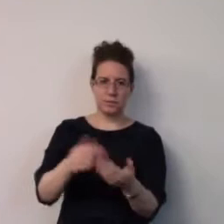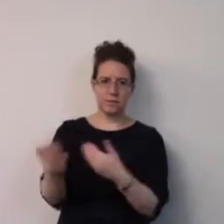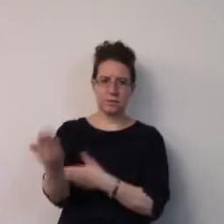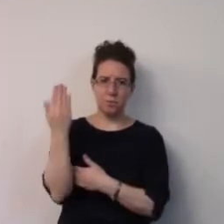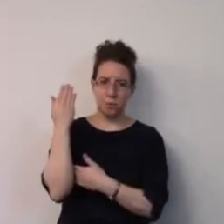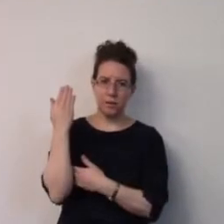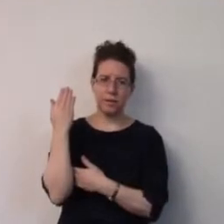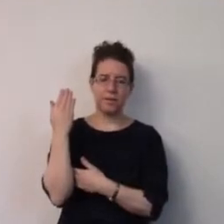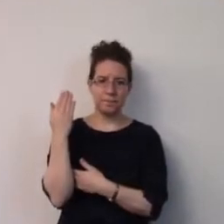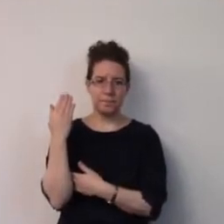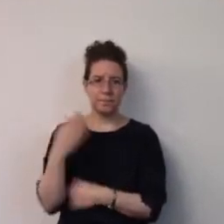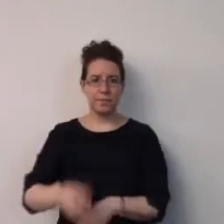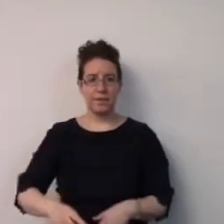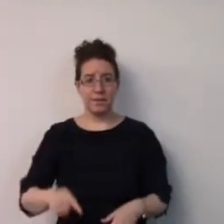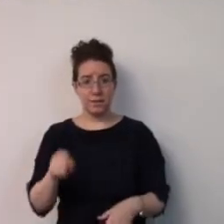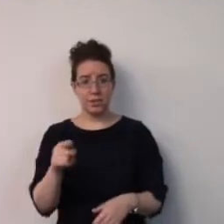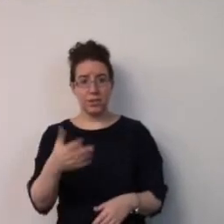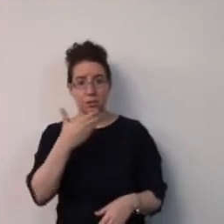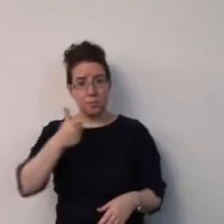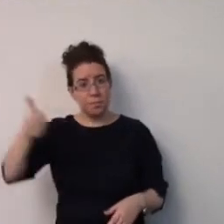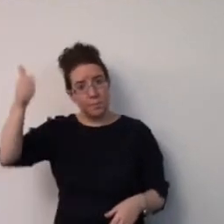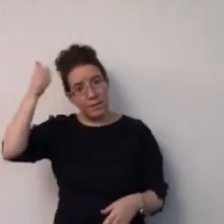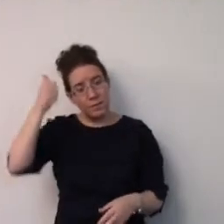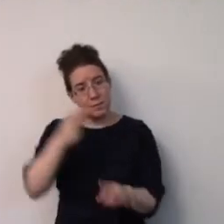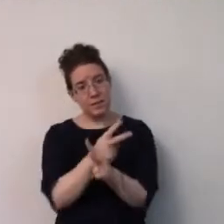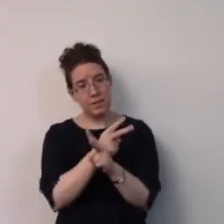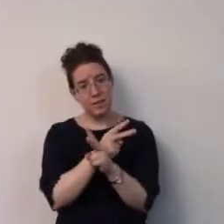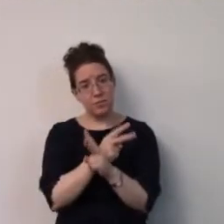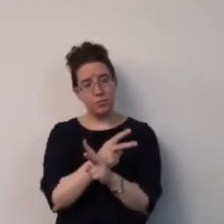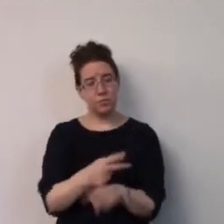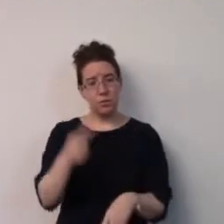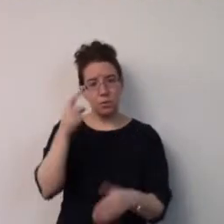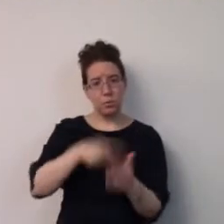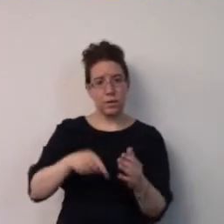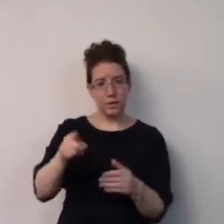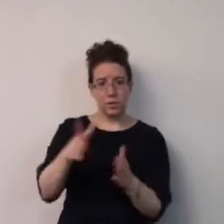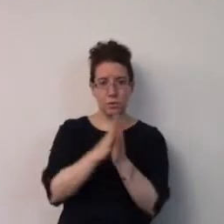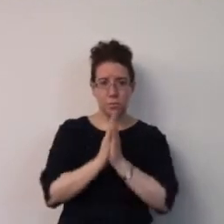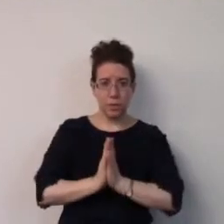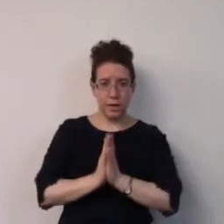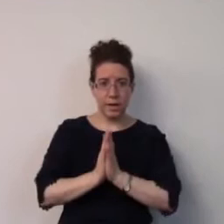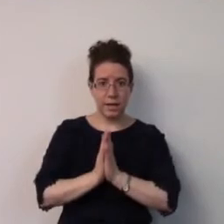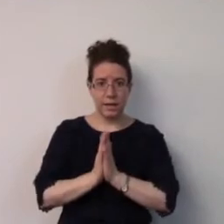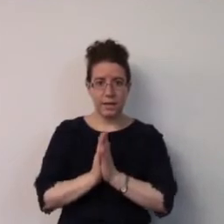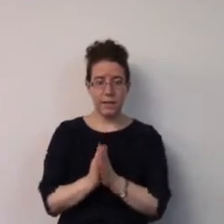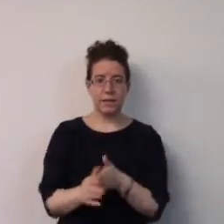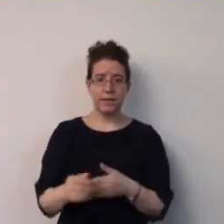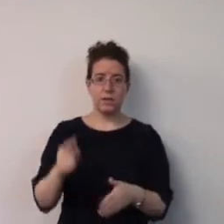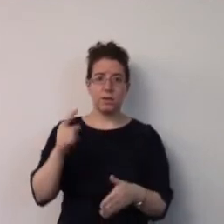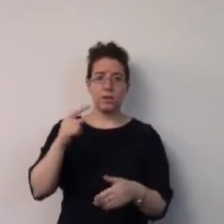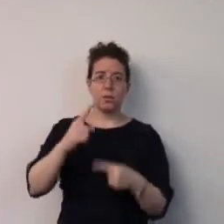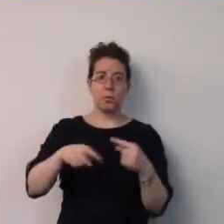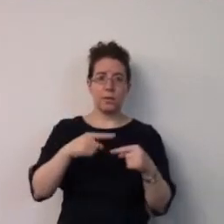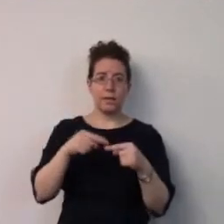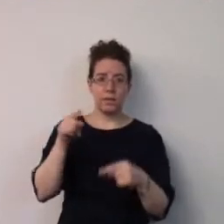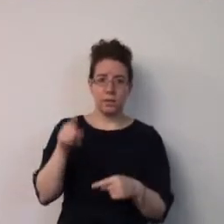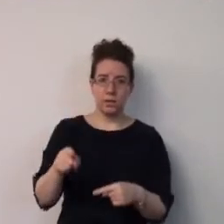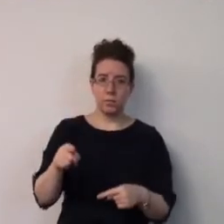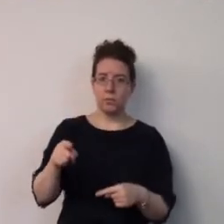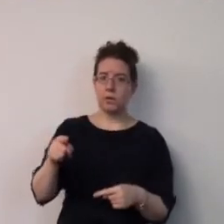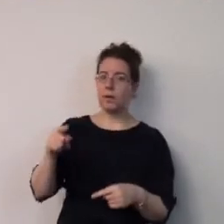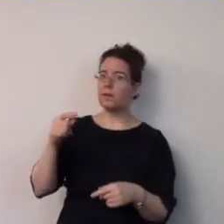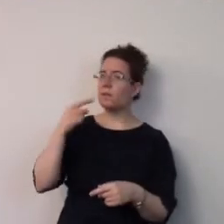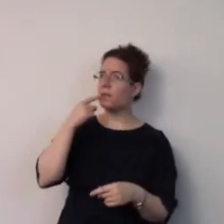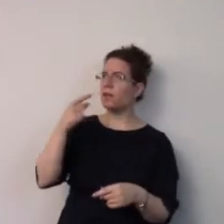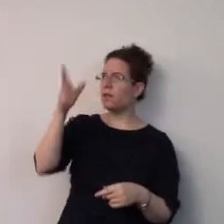if God gives you justice, you would have been dead already. But you need to pray,